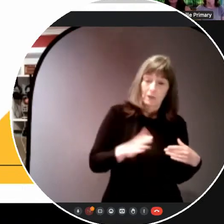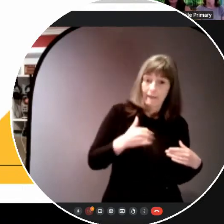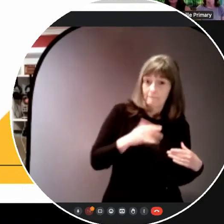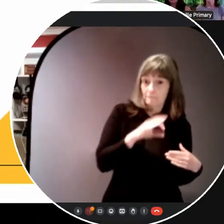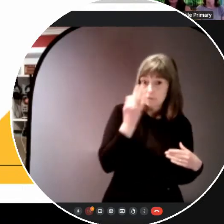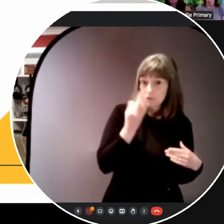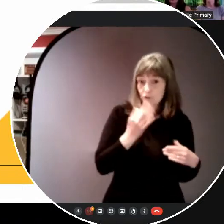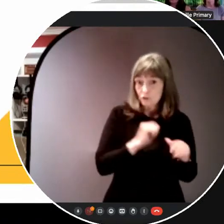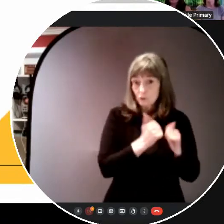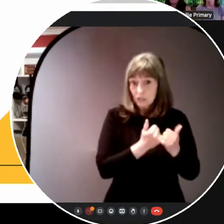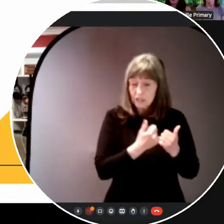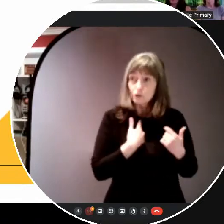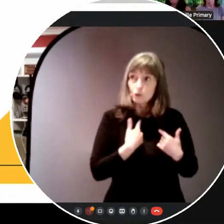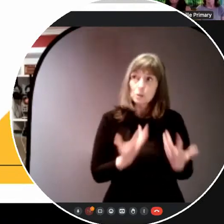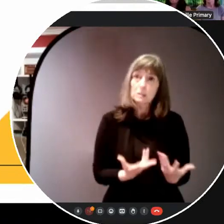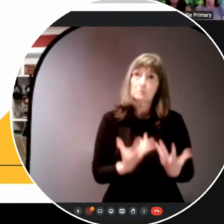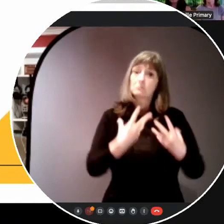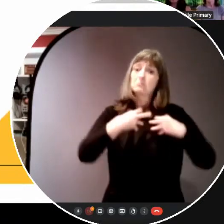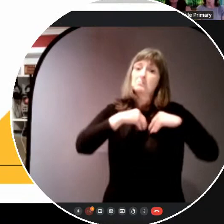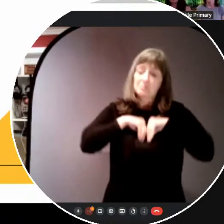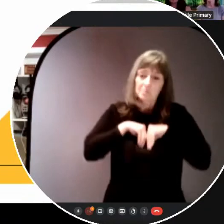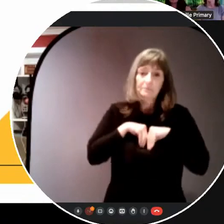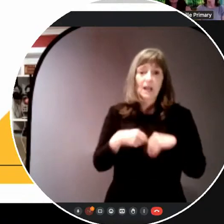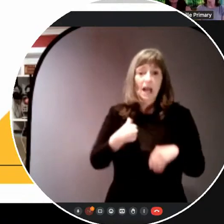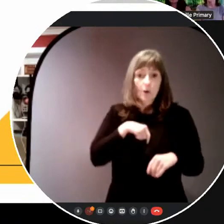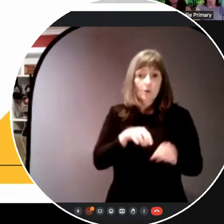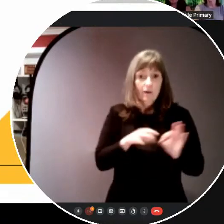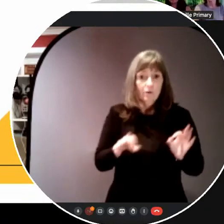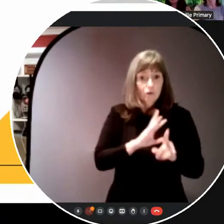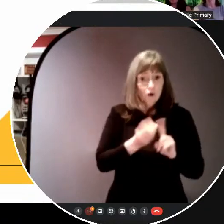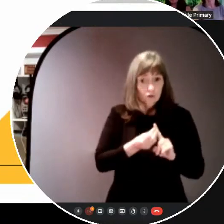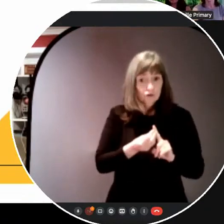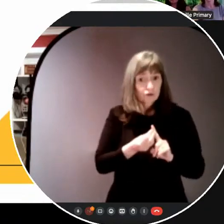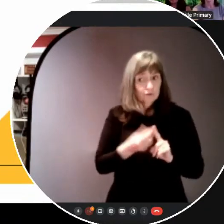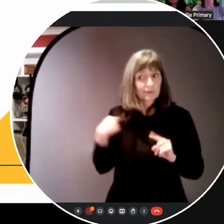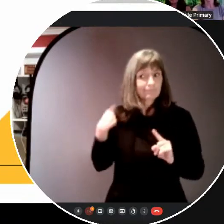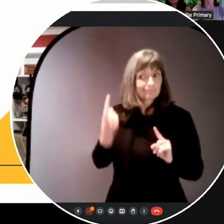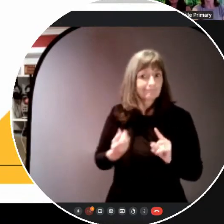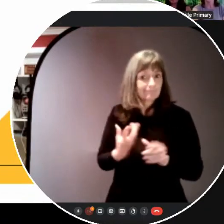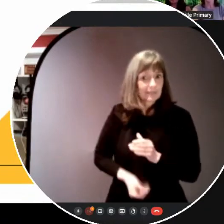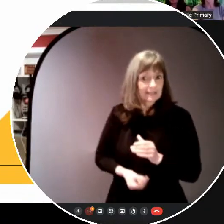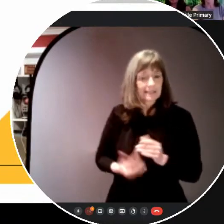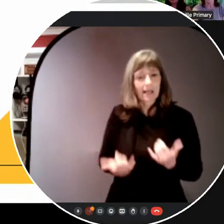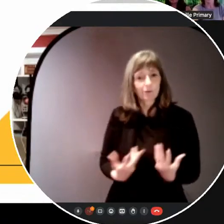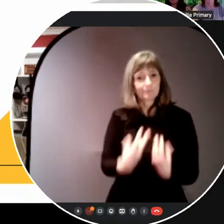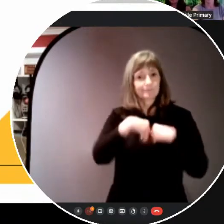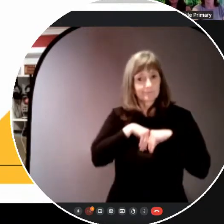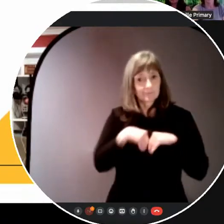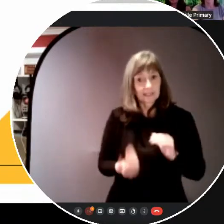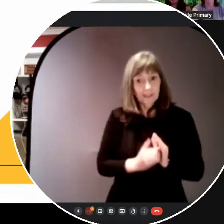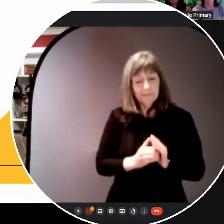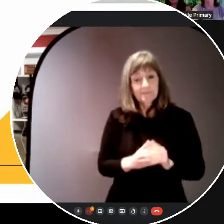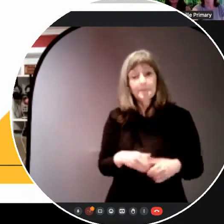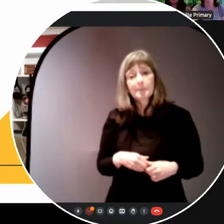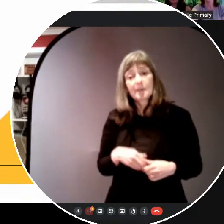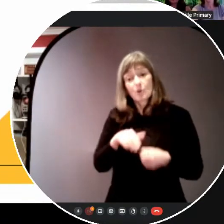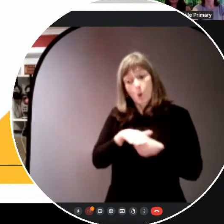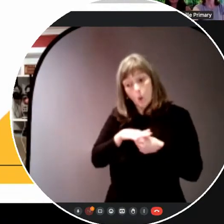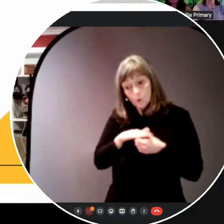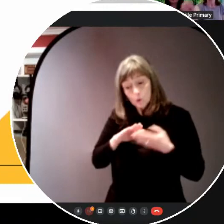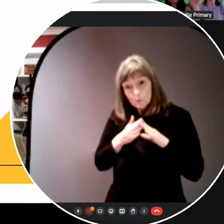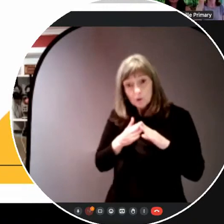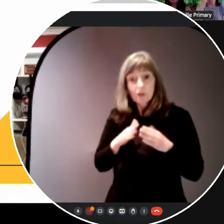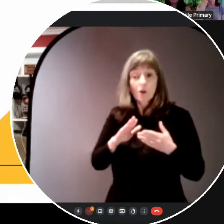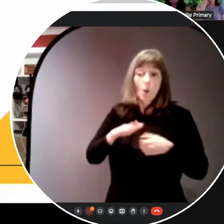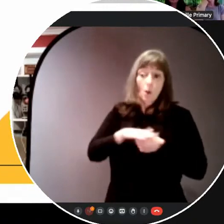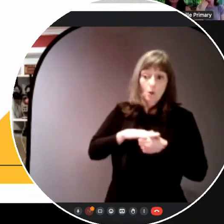us embrace the culture and the language that has been missing. Outside of our local community and province,